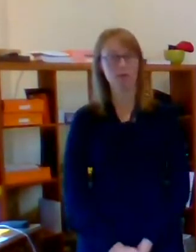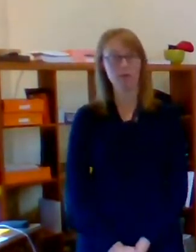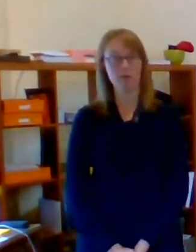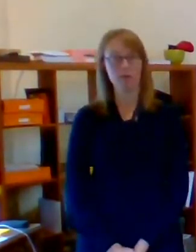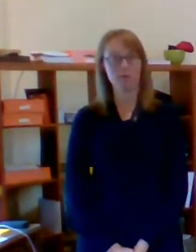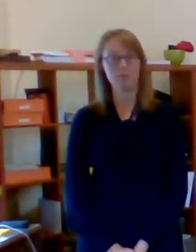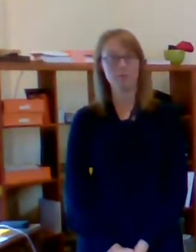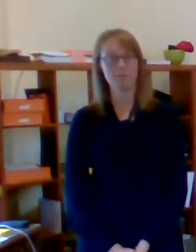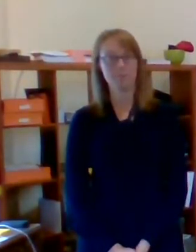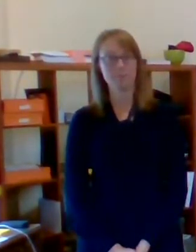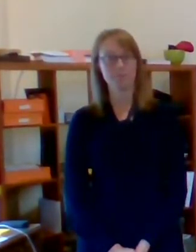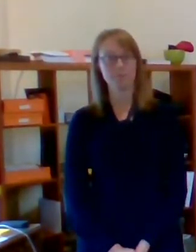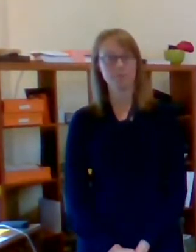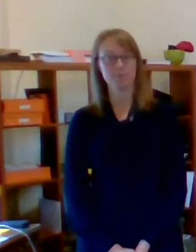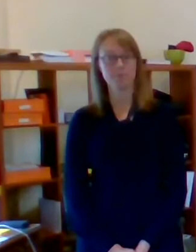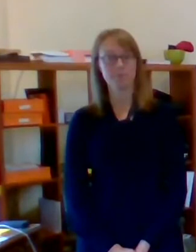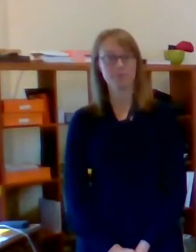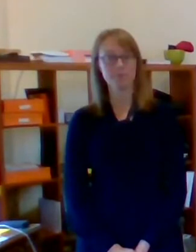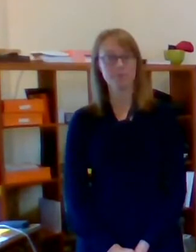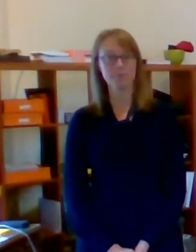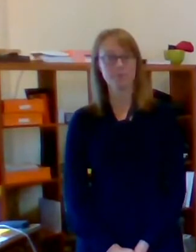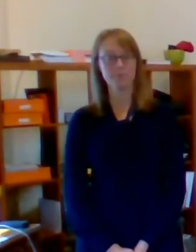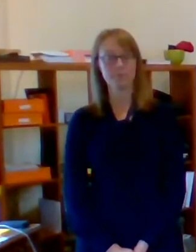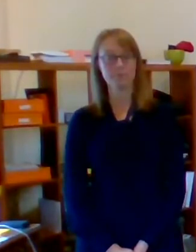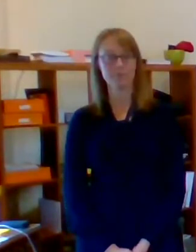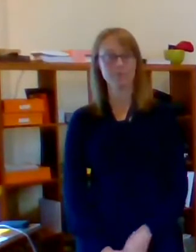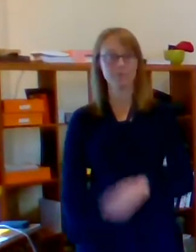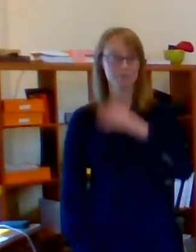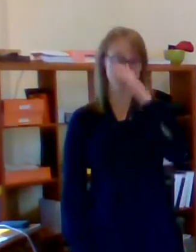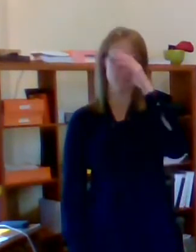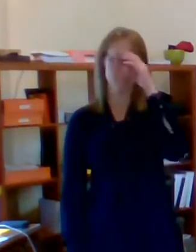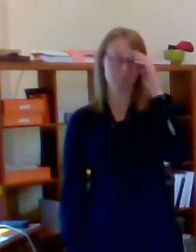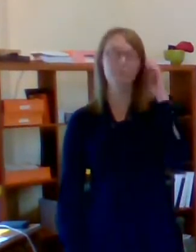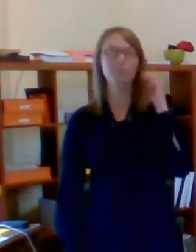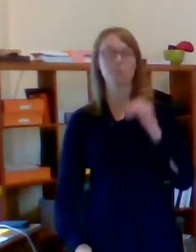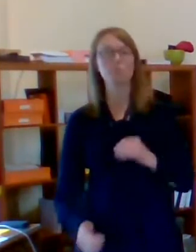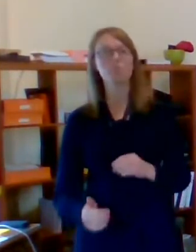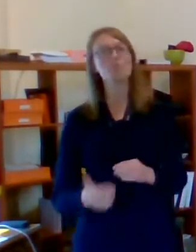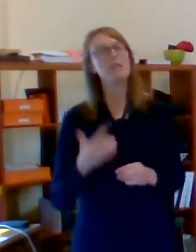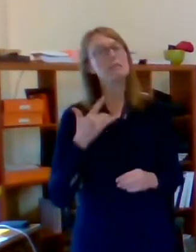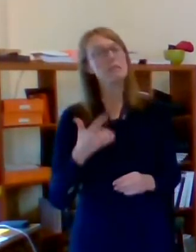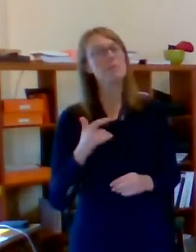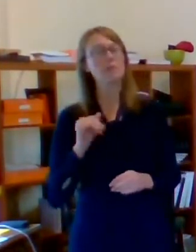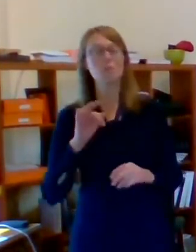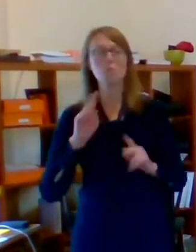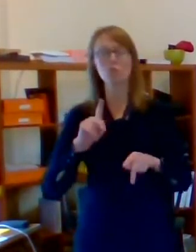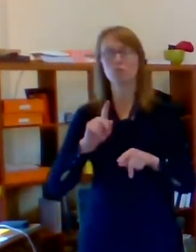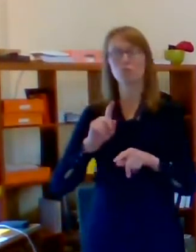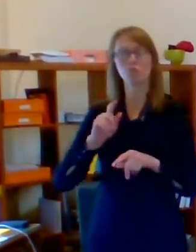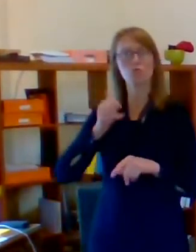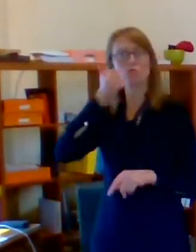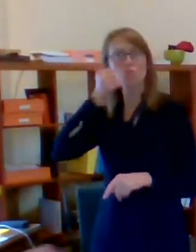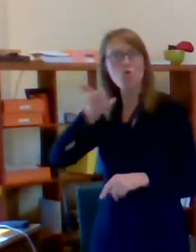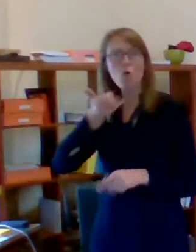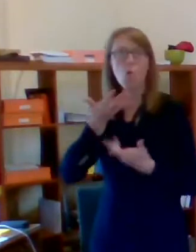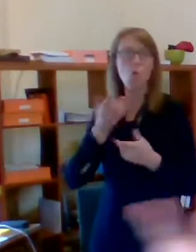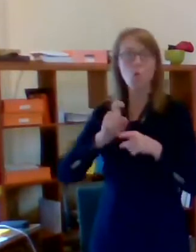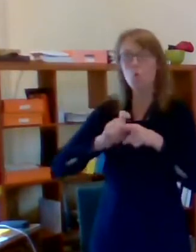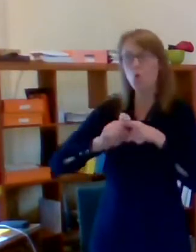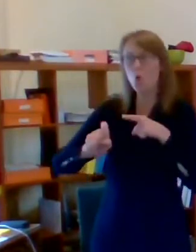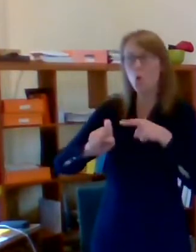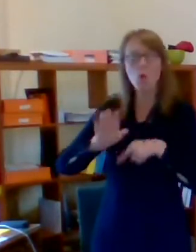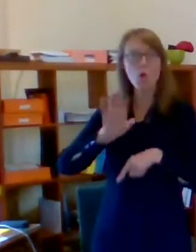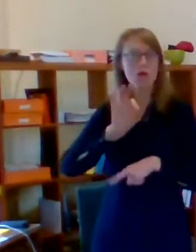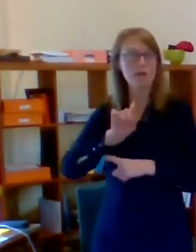Well, I think when you call 911, usually you're in a crisis of some type. Sometimes people even